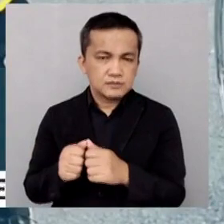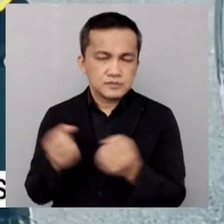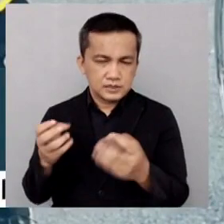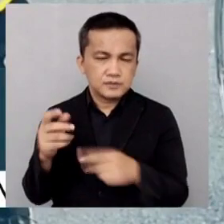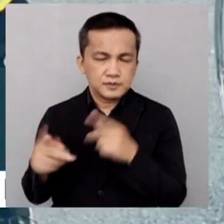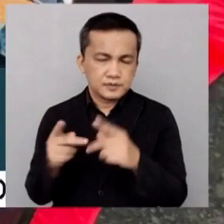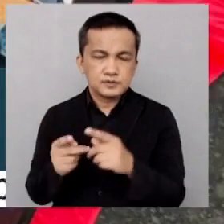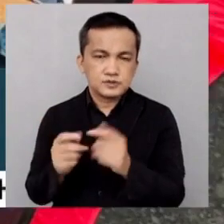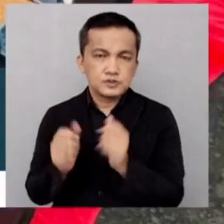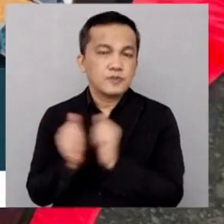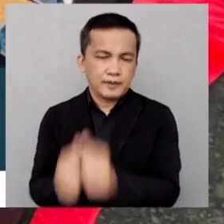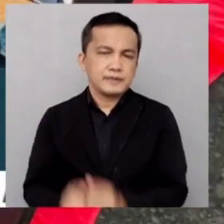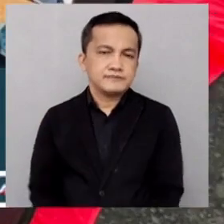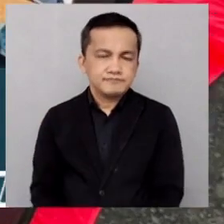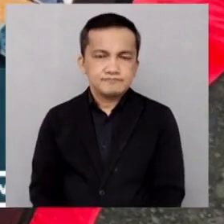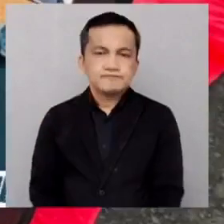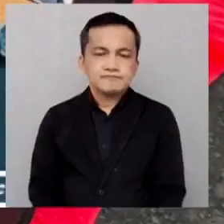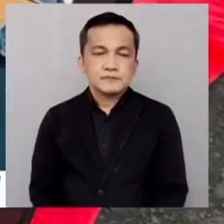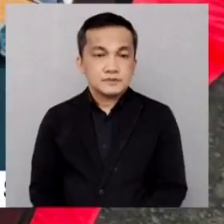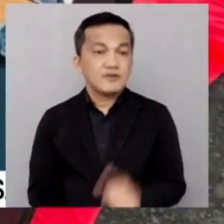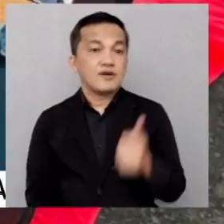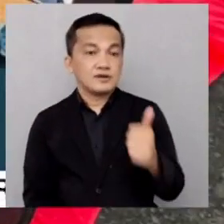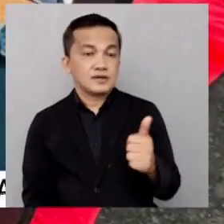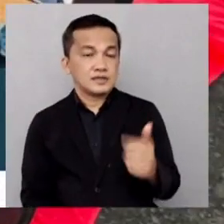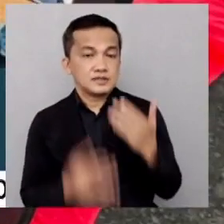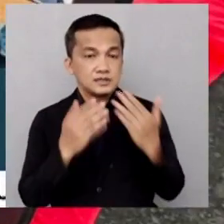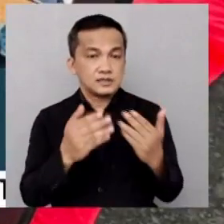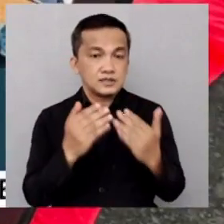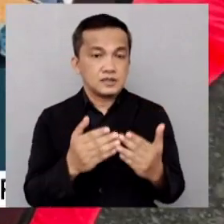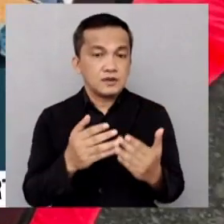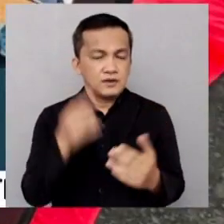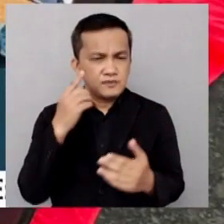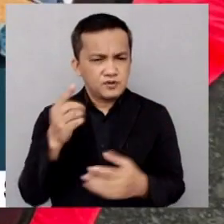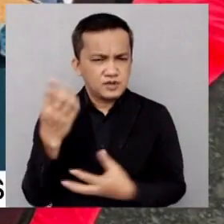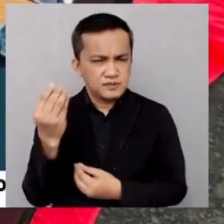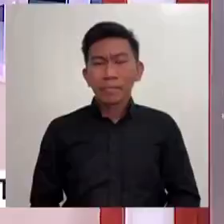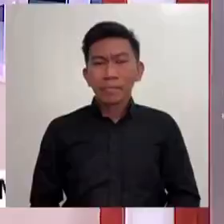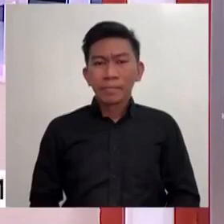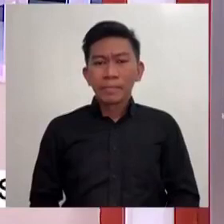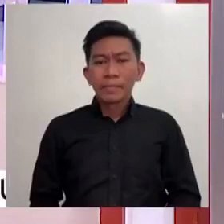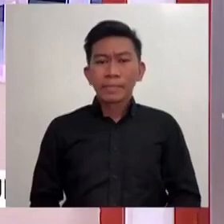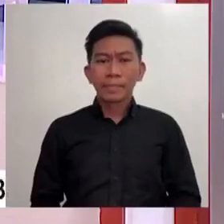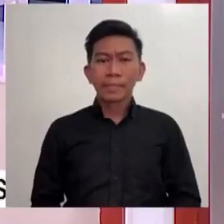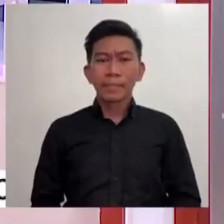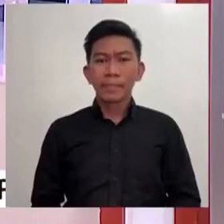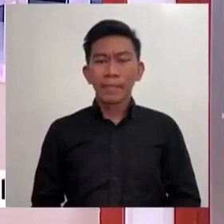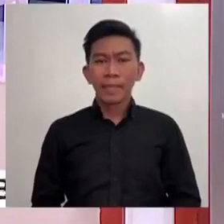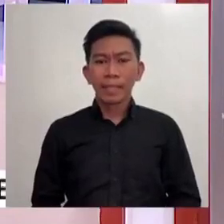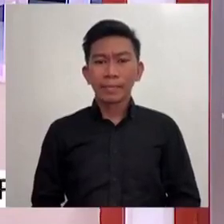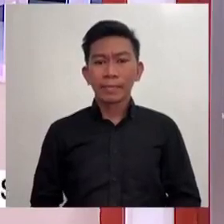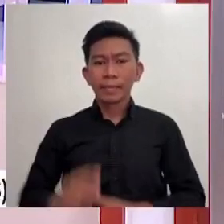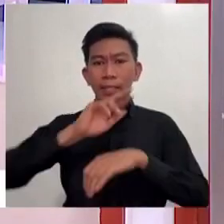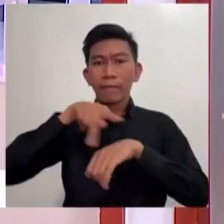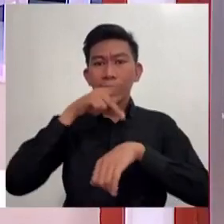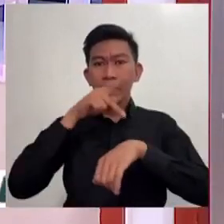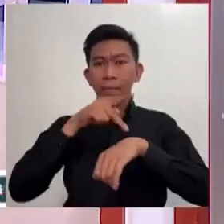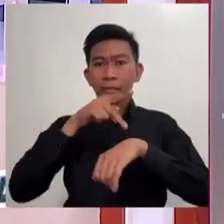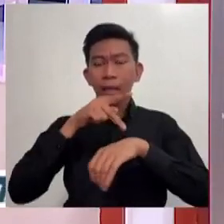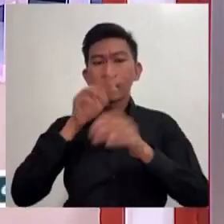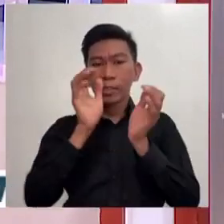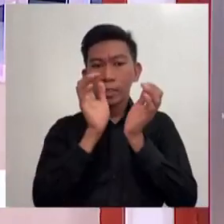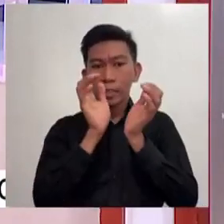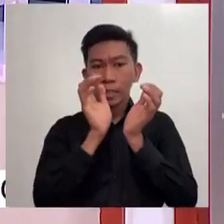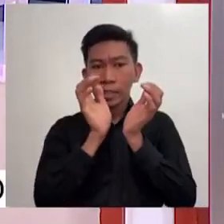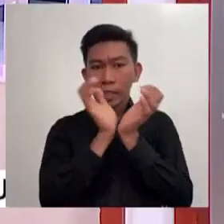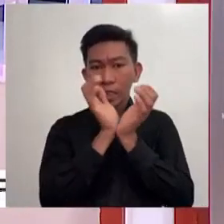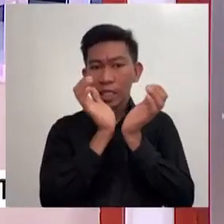also. All right. On that note, we thank you so much for the update, Bianca Dava. The Philippine Social Welfare Department clarifies